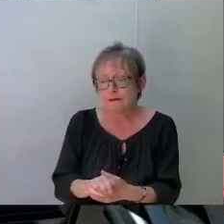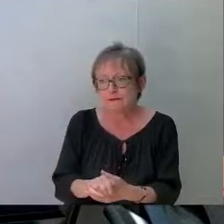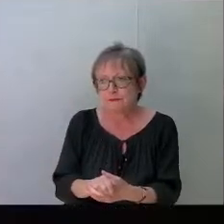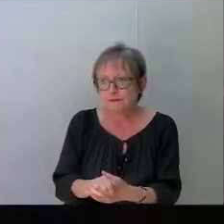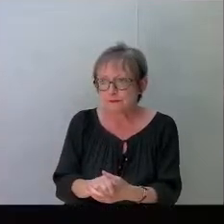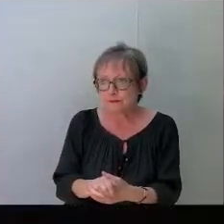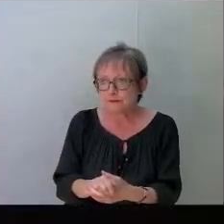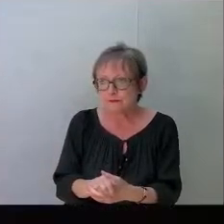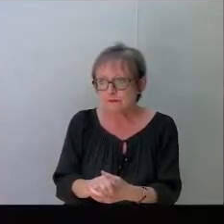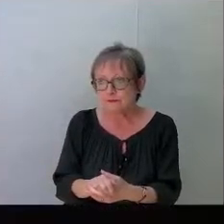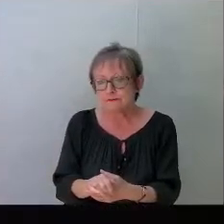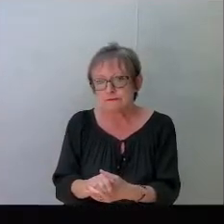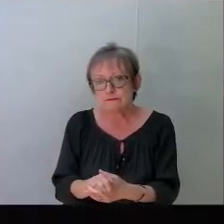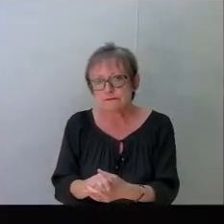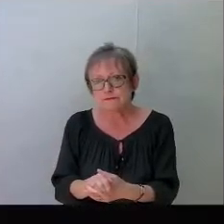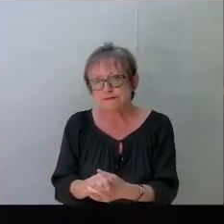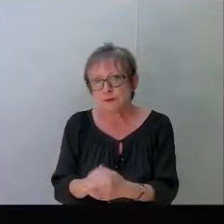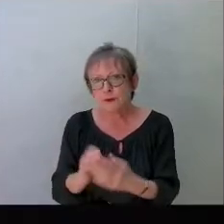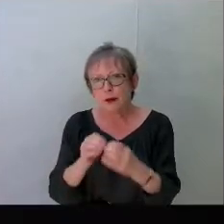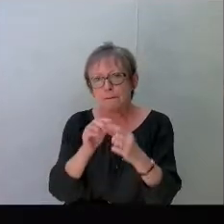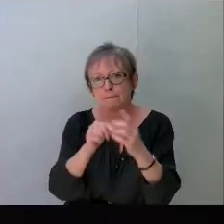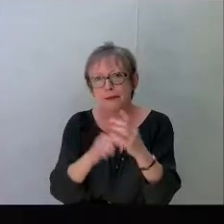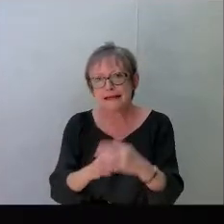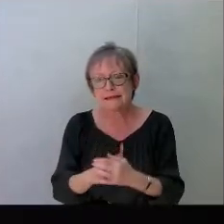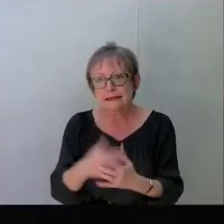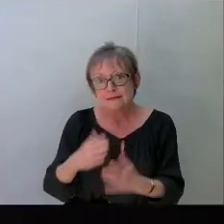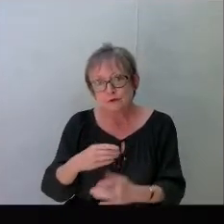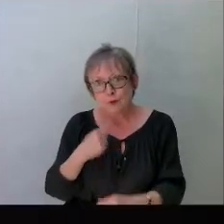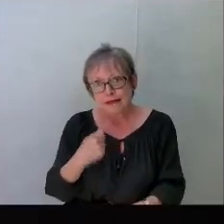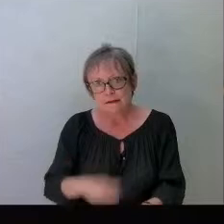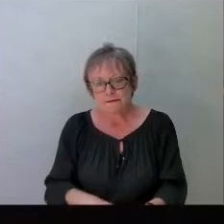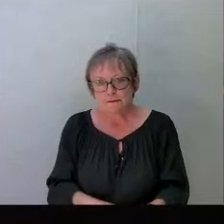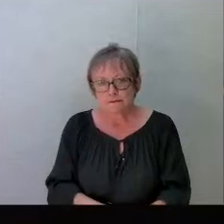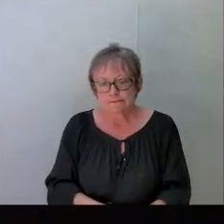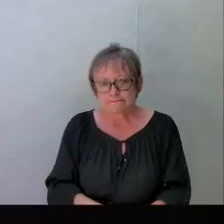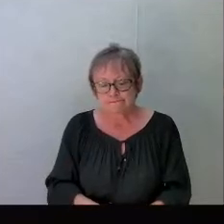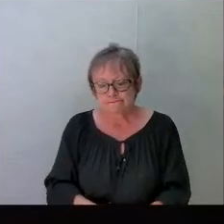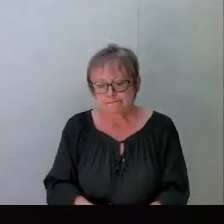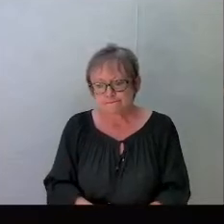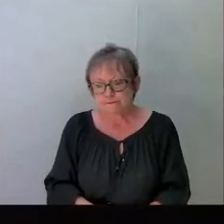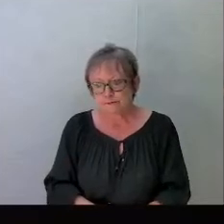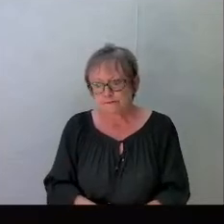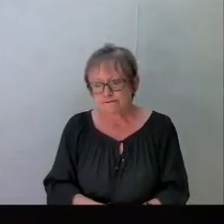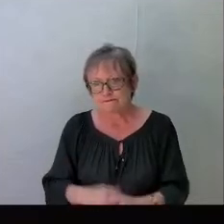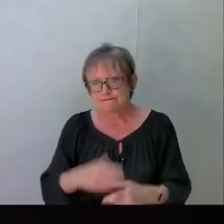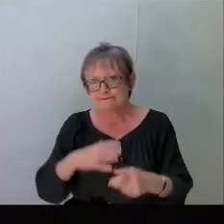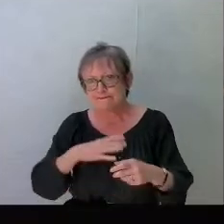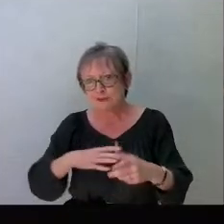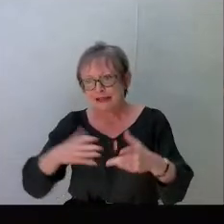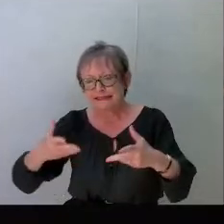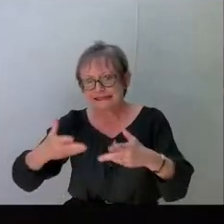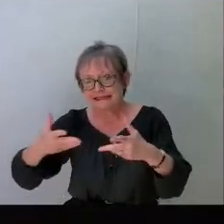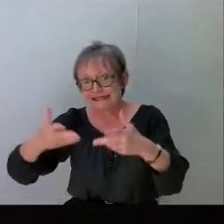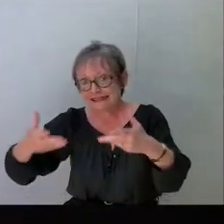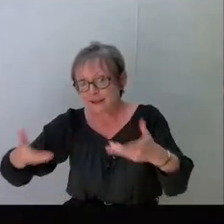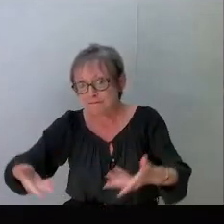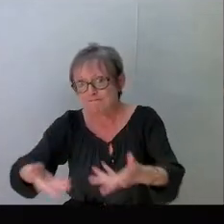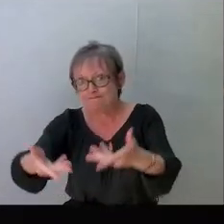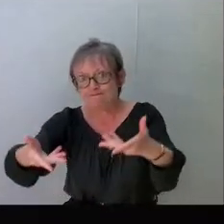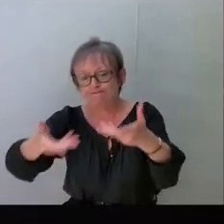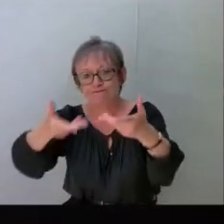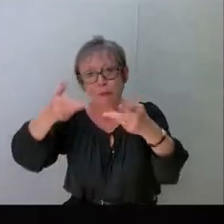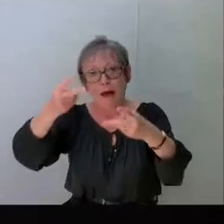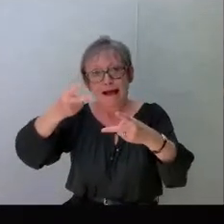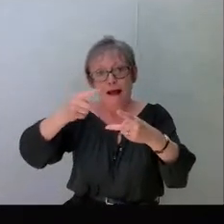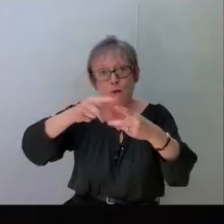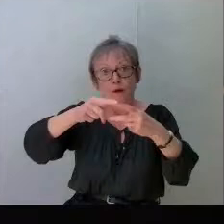But I've got to win that bet. And we need to get the juices flowing. So again,